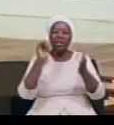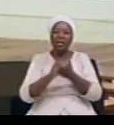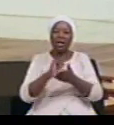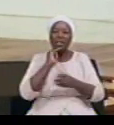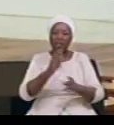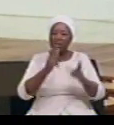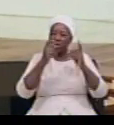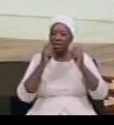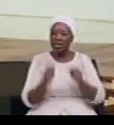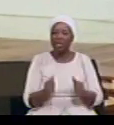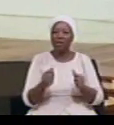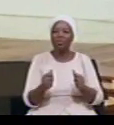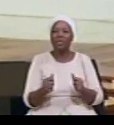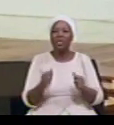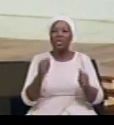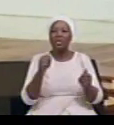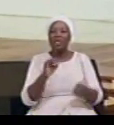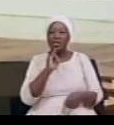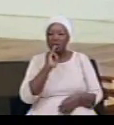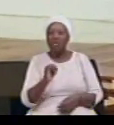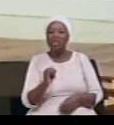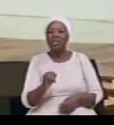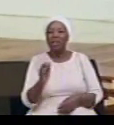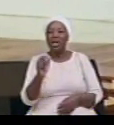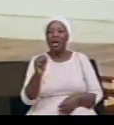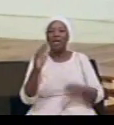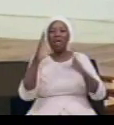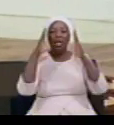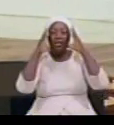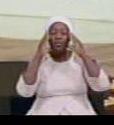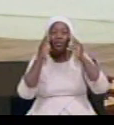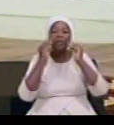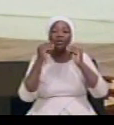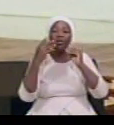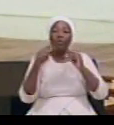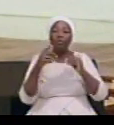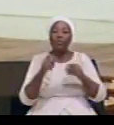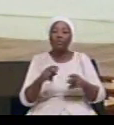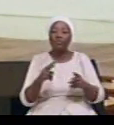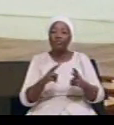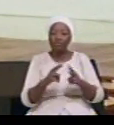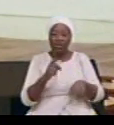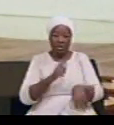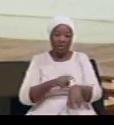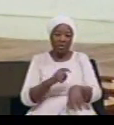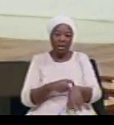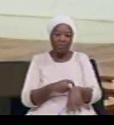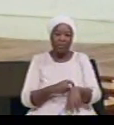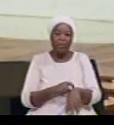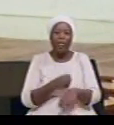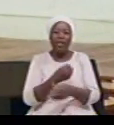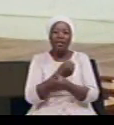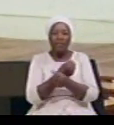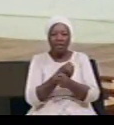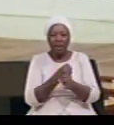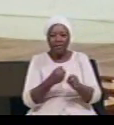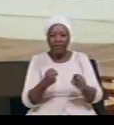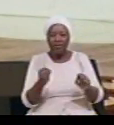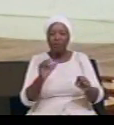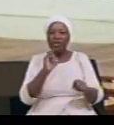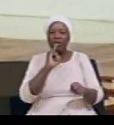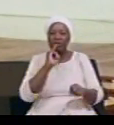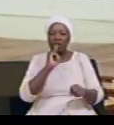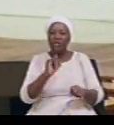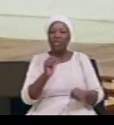instantaneous. It's an experience of a moment. Salvation is an